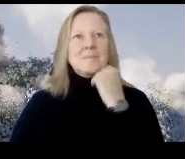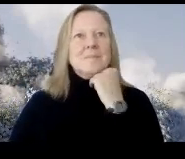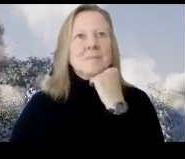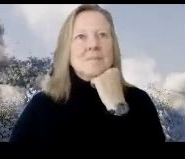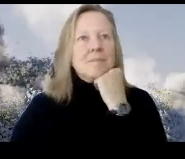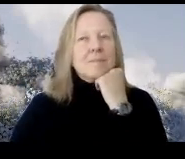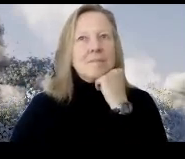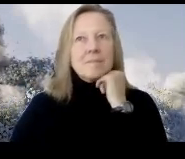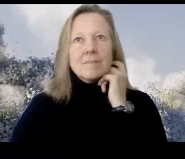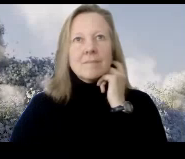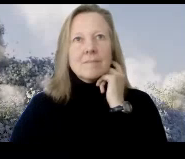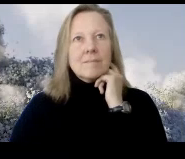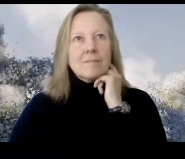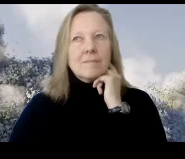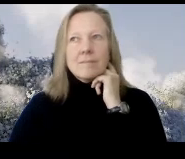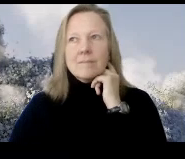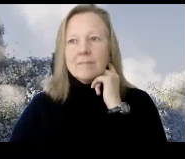Yeah.